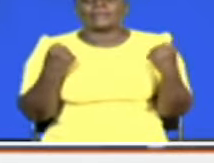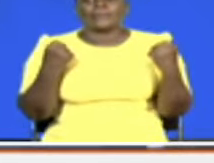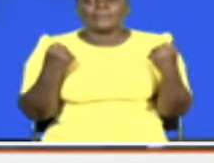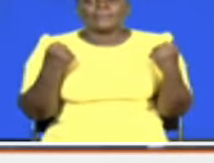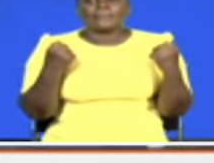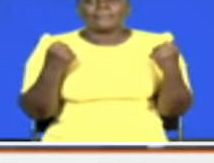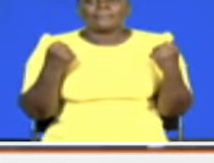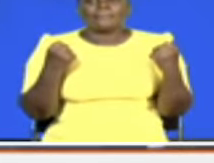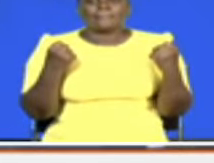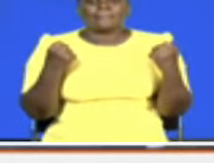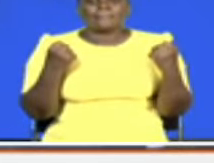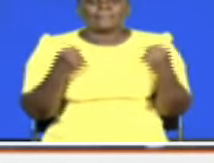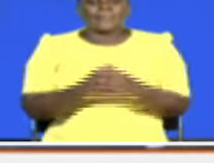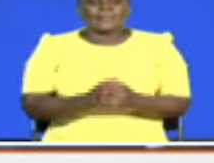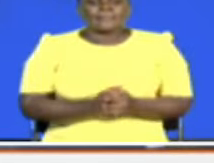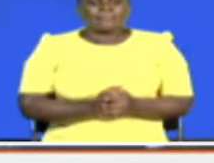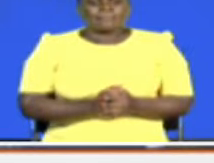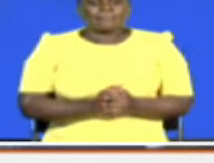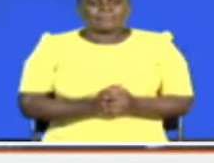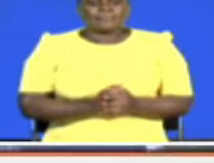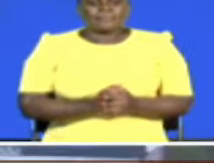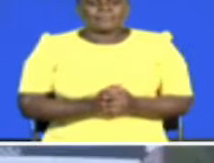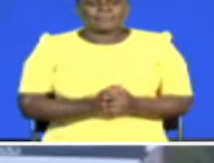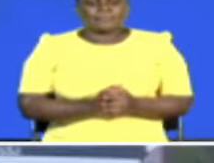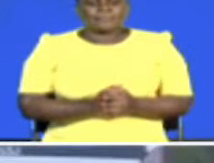Chris, Dairo, KTN News, Nairobi.